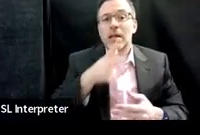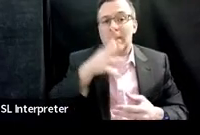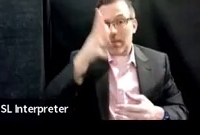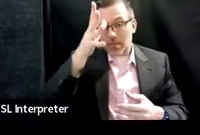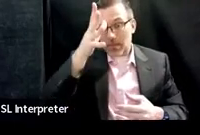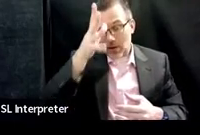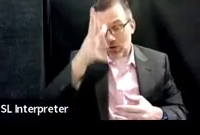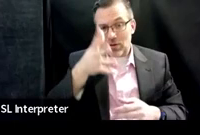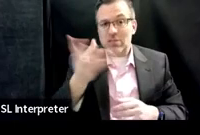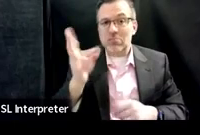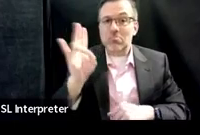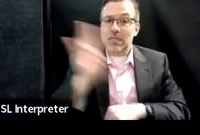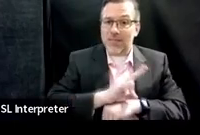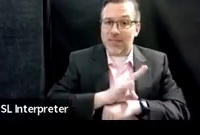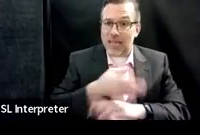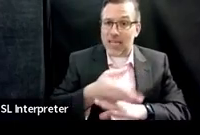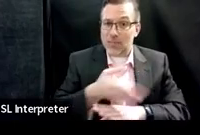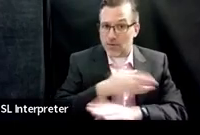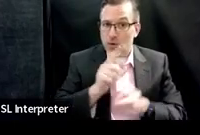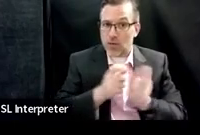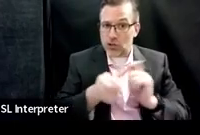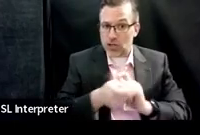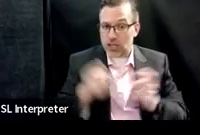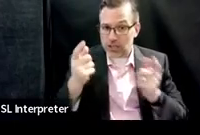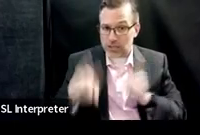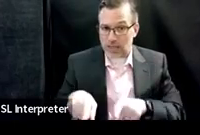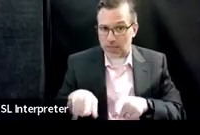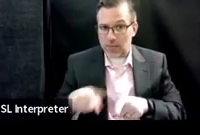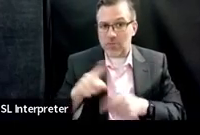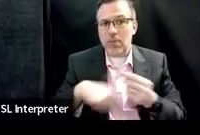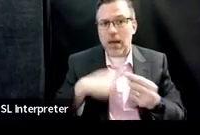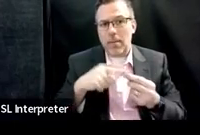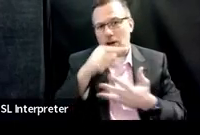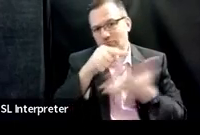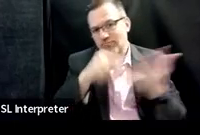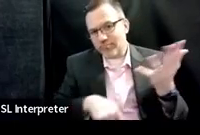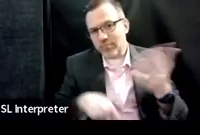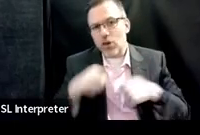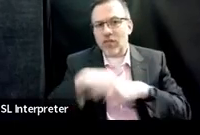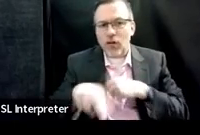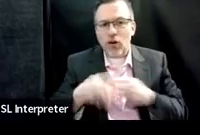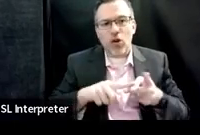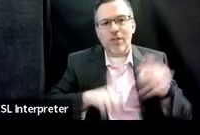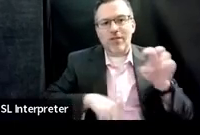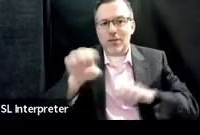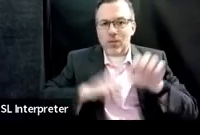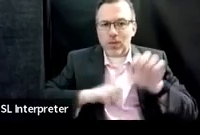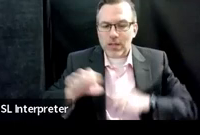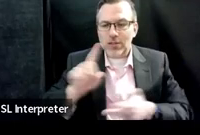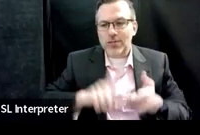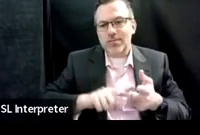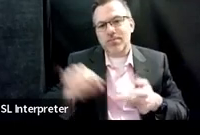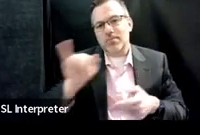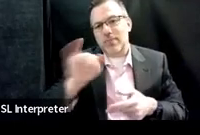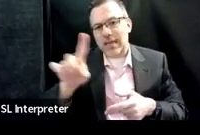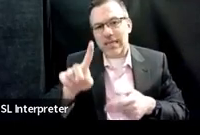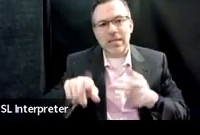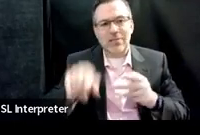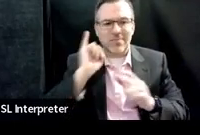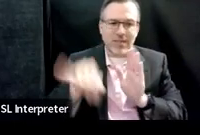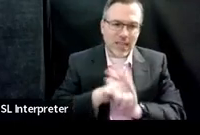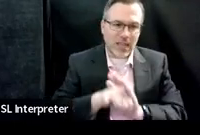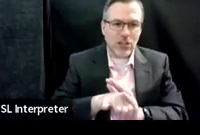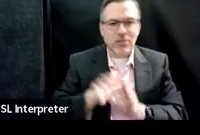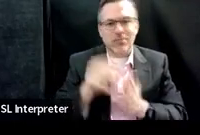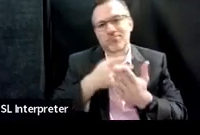or refused changes about these things like referral, evaluation, identification, programming,